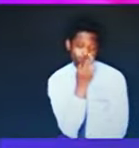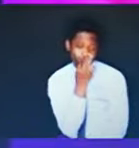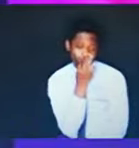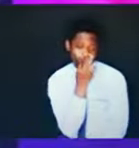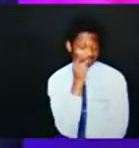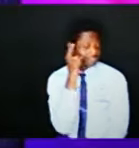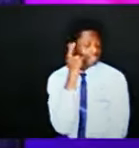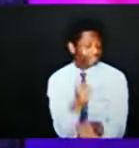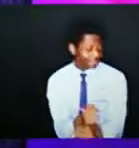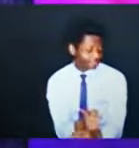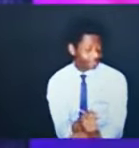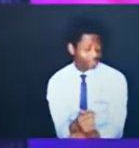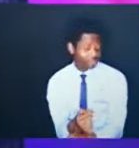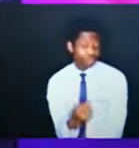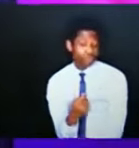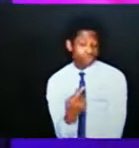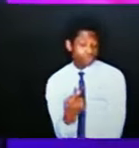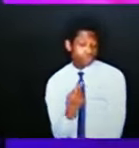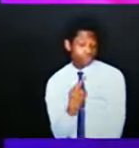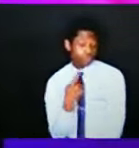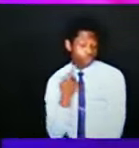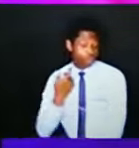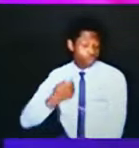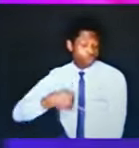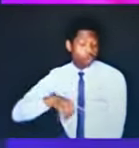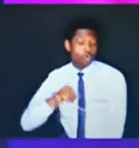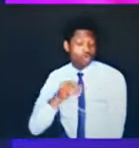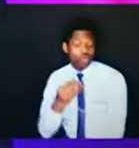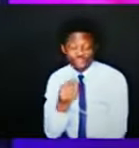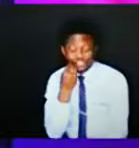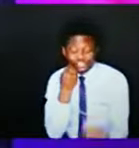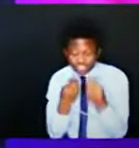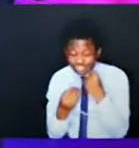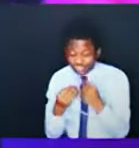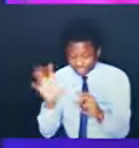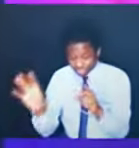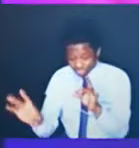Just as we all eat the spiritual meal of the